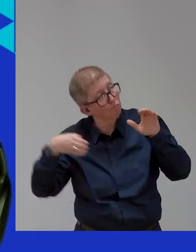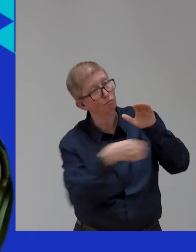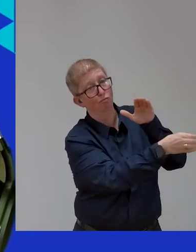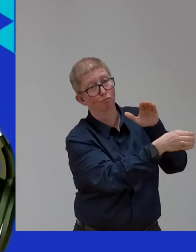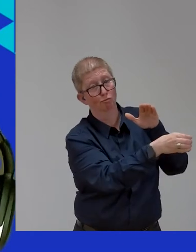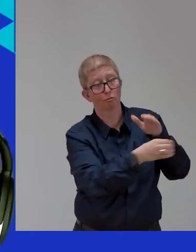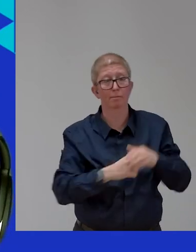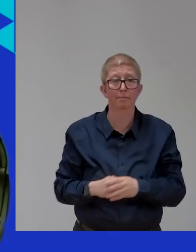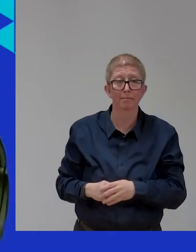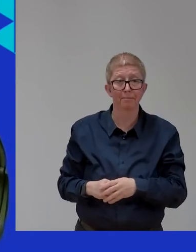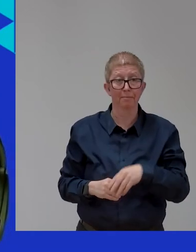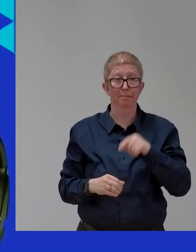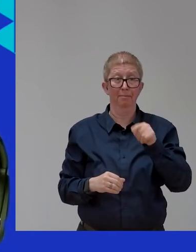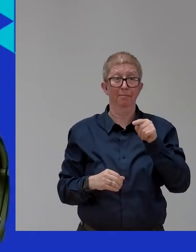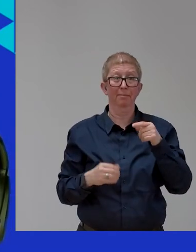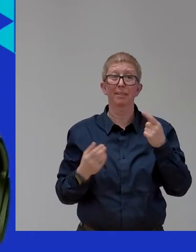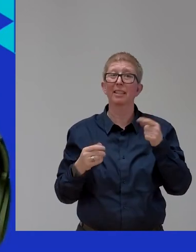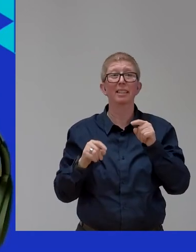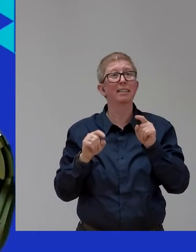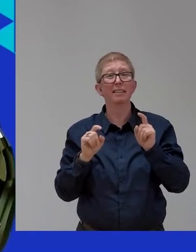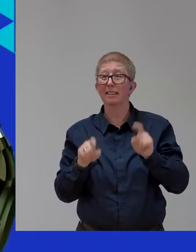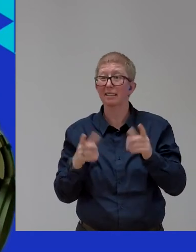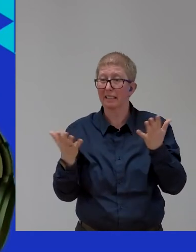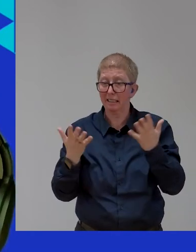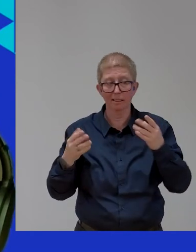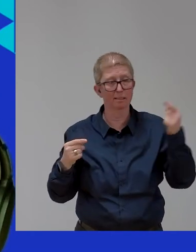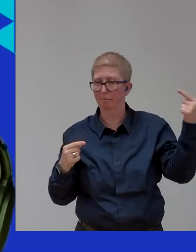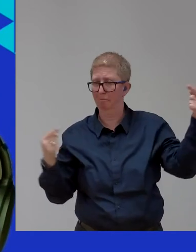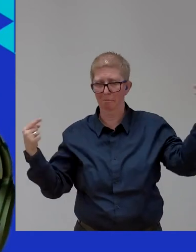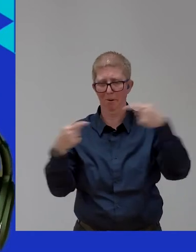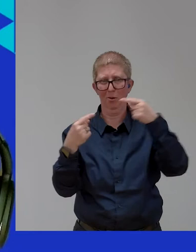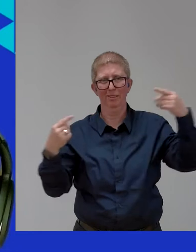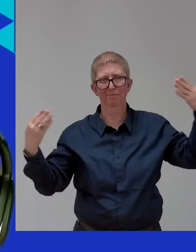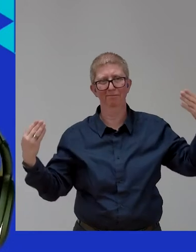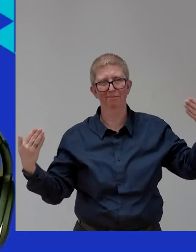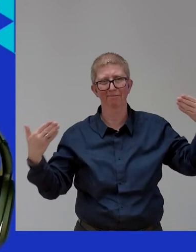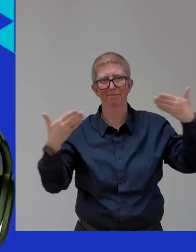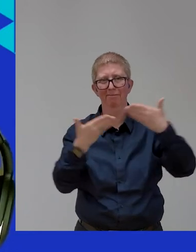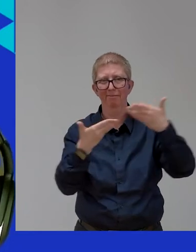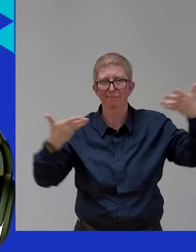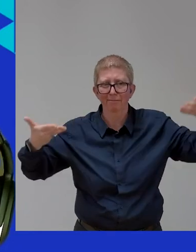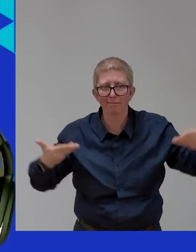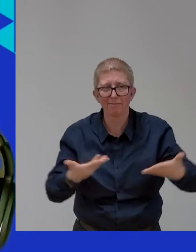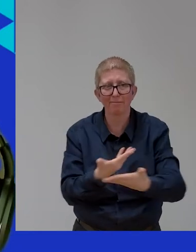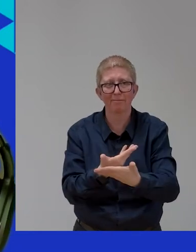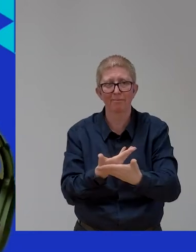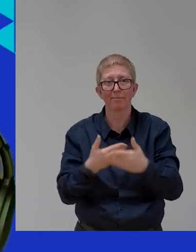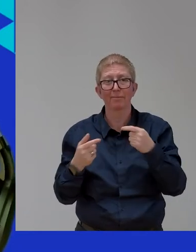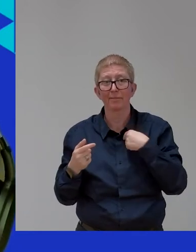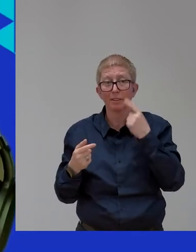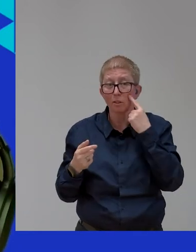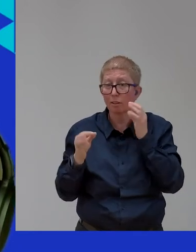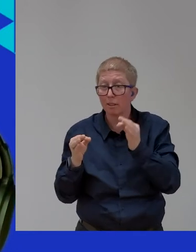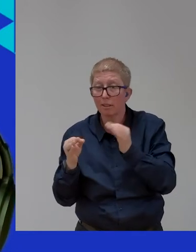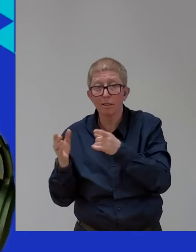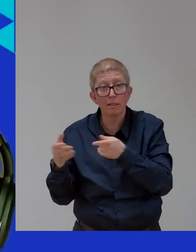official constituents of the International Labour Organization. And obviously, we always try to make sure that organizations of people with disabilities